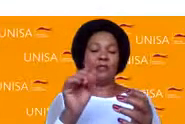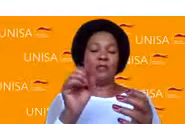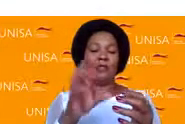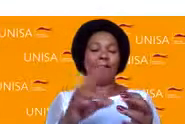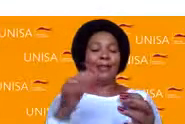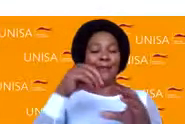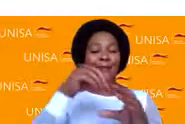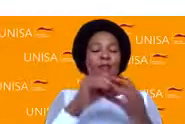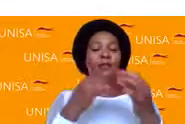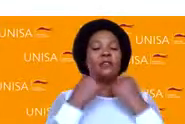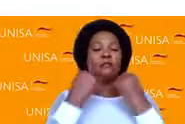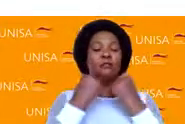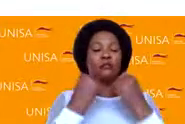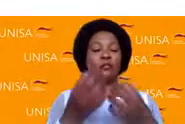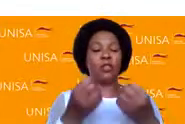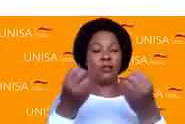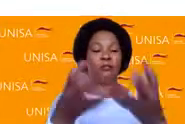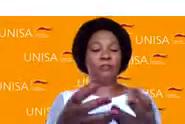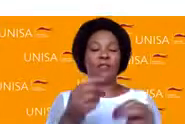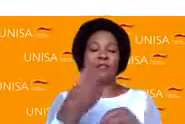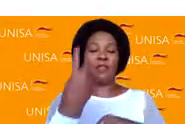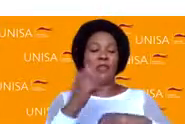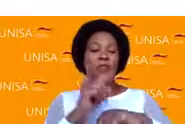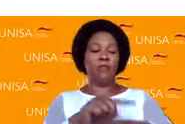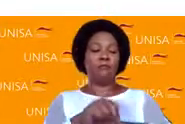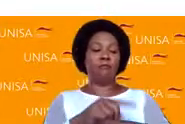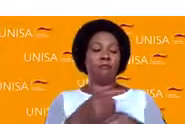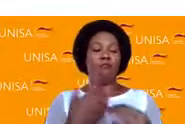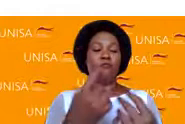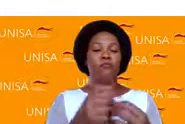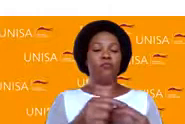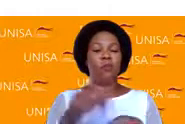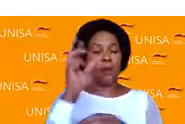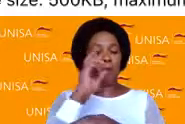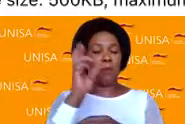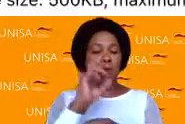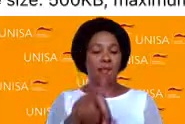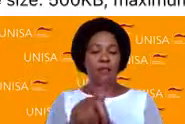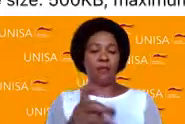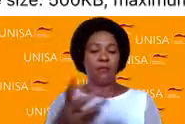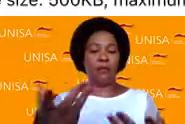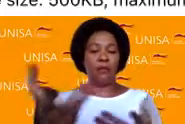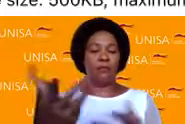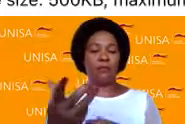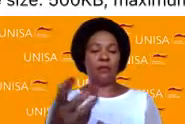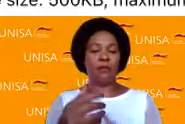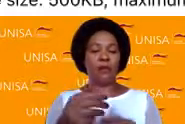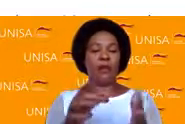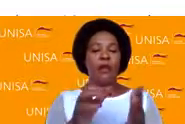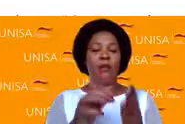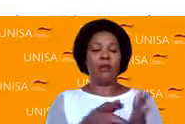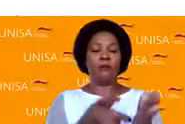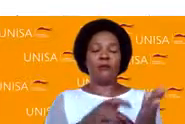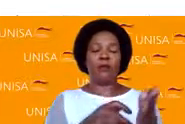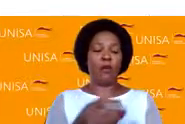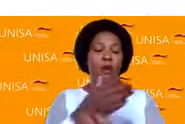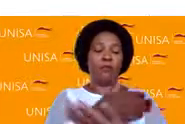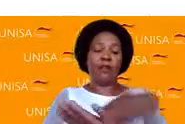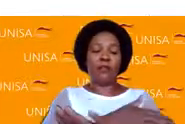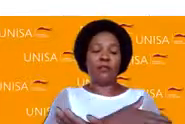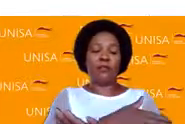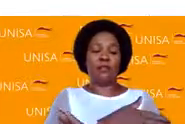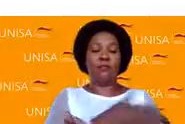have to submit. So the first time you come to it, remember to click on the advanced option for forums in this